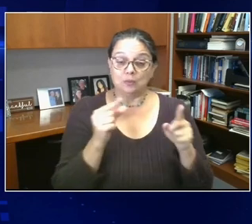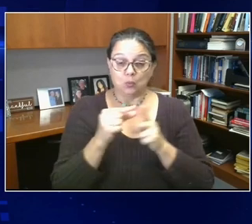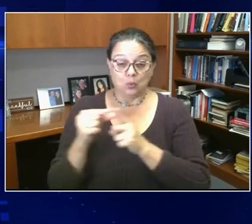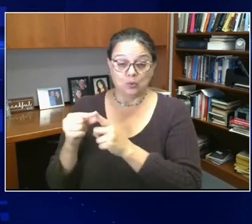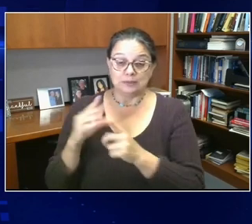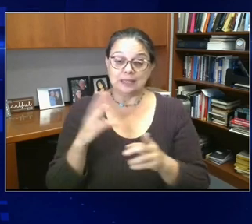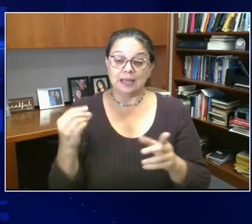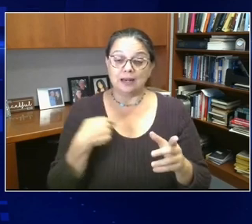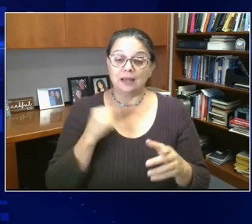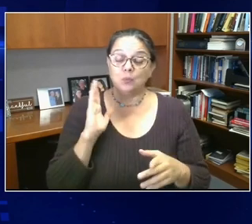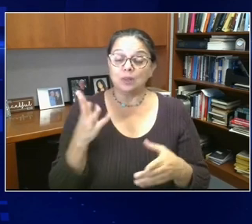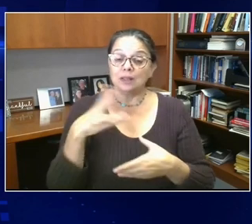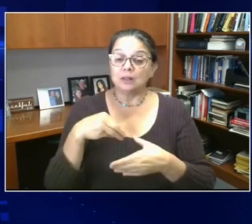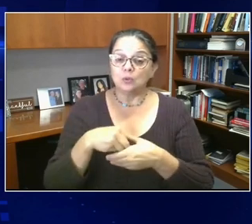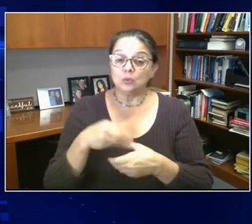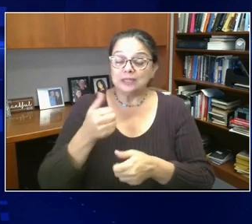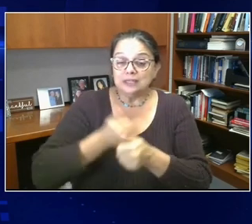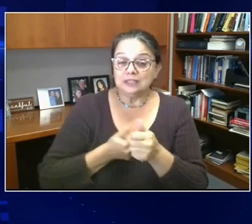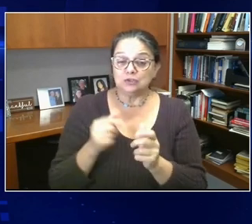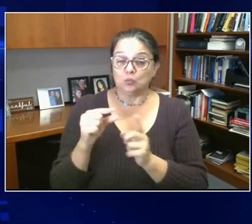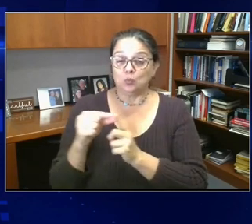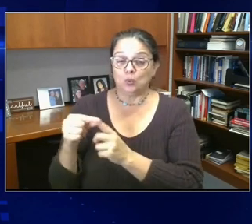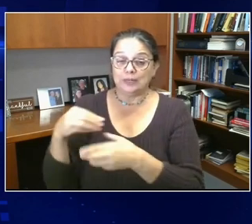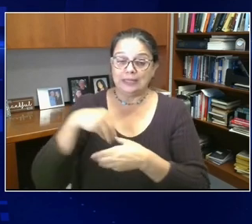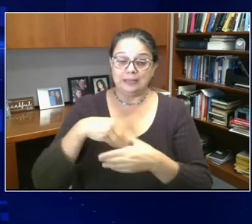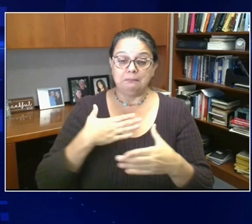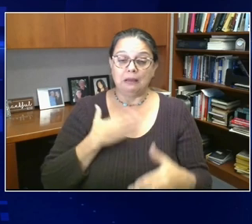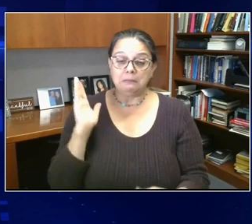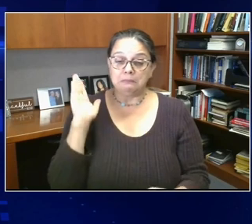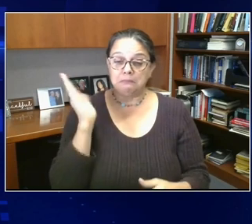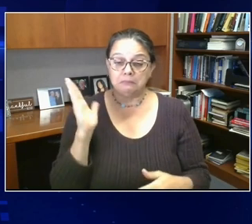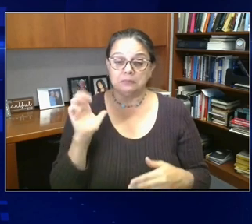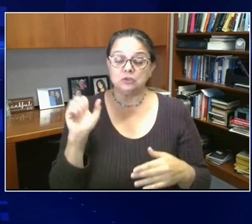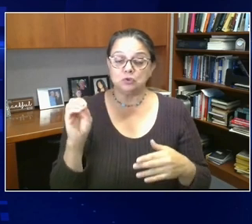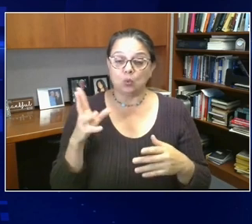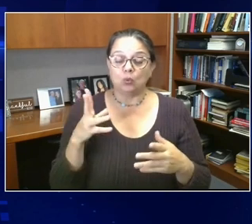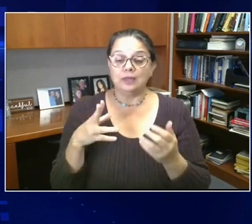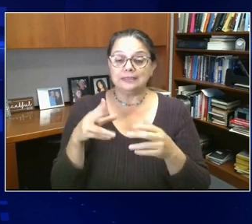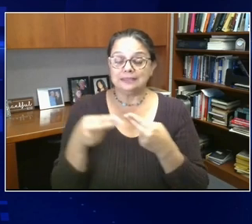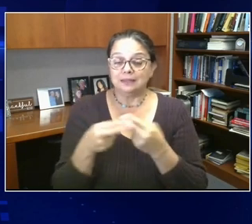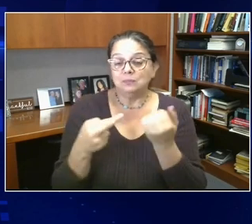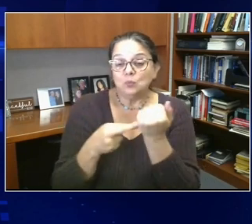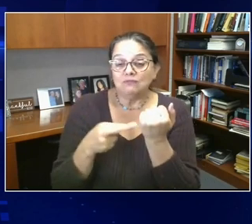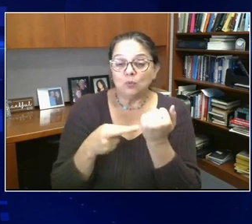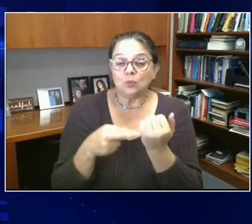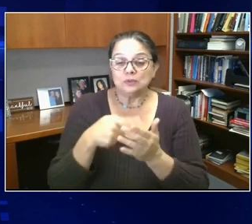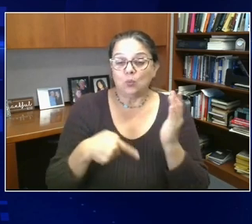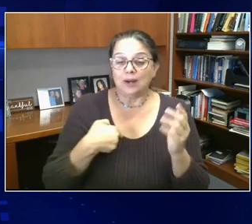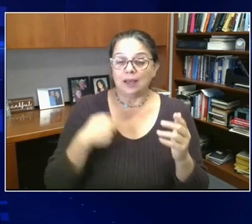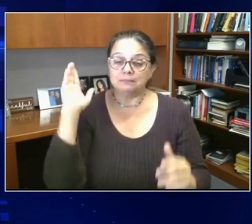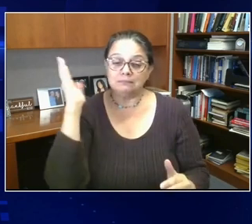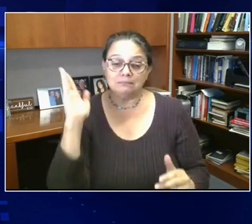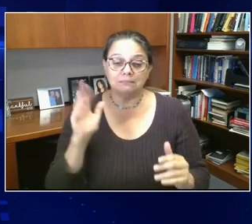My slides contain no images, only text, and every word on the slide will be in my